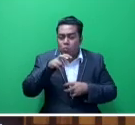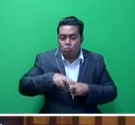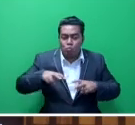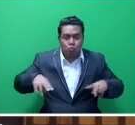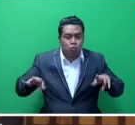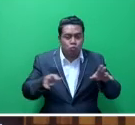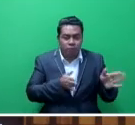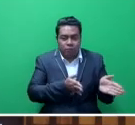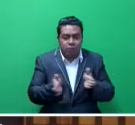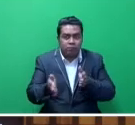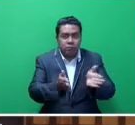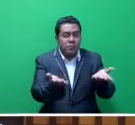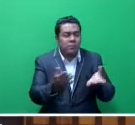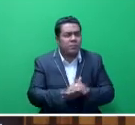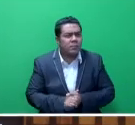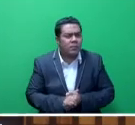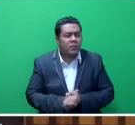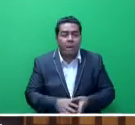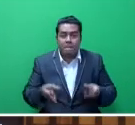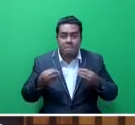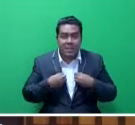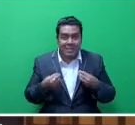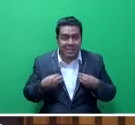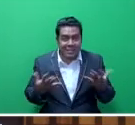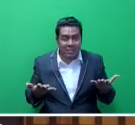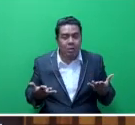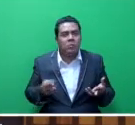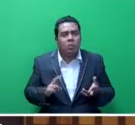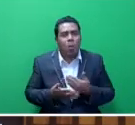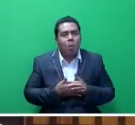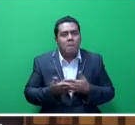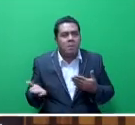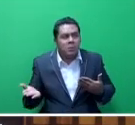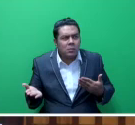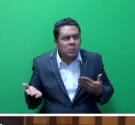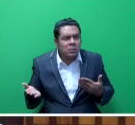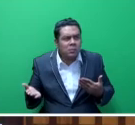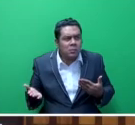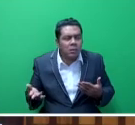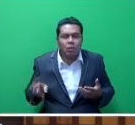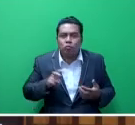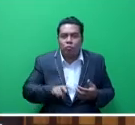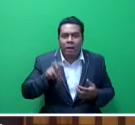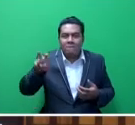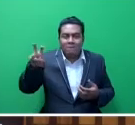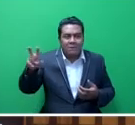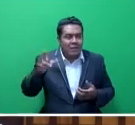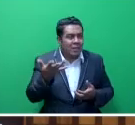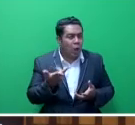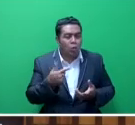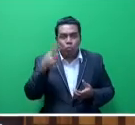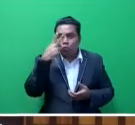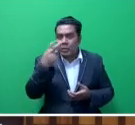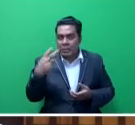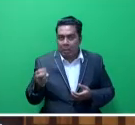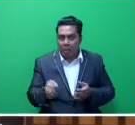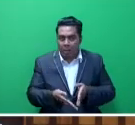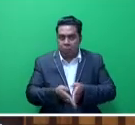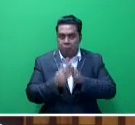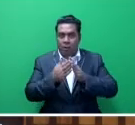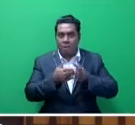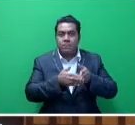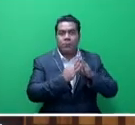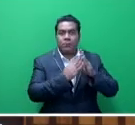out of their homes. Businesses are reopening. Industries like travel and tourism are springing back to life.